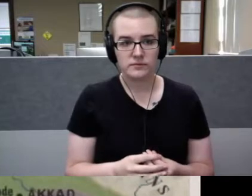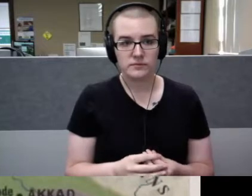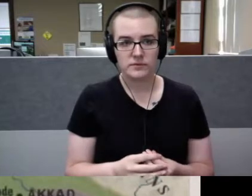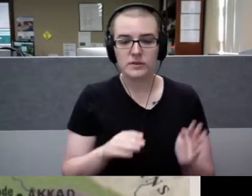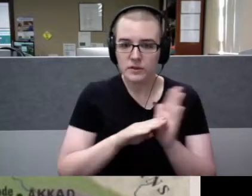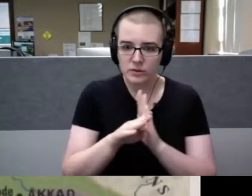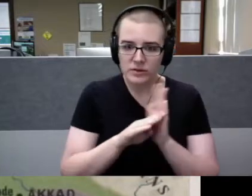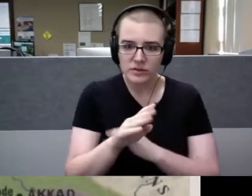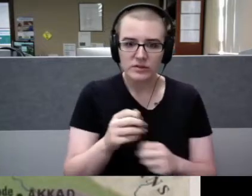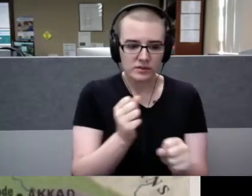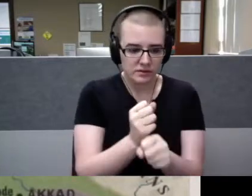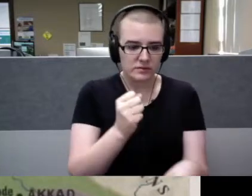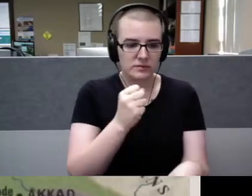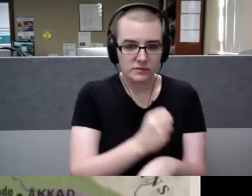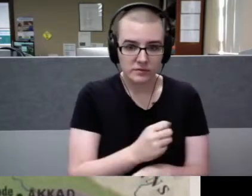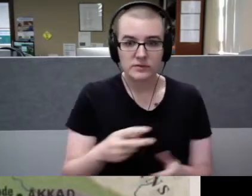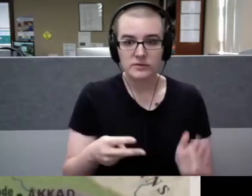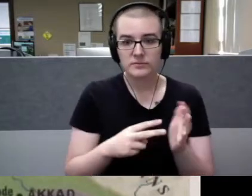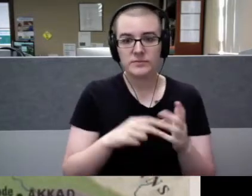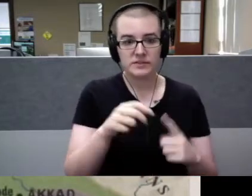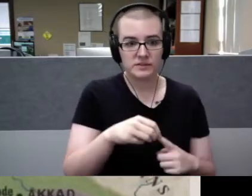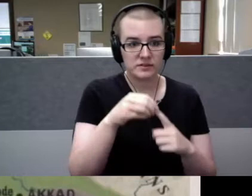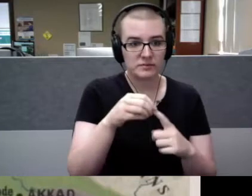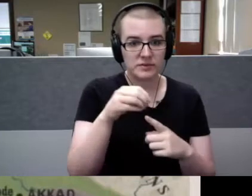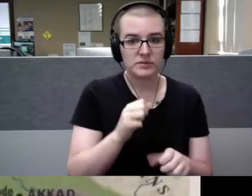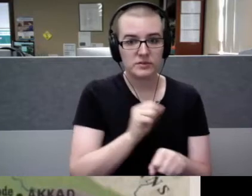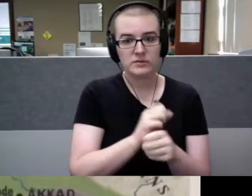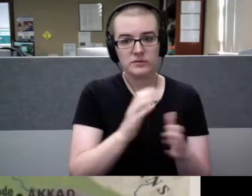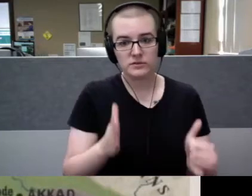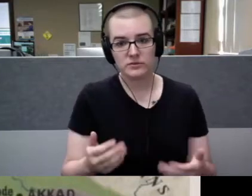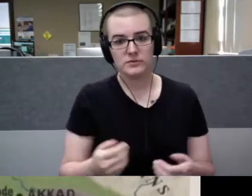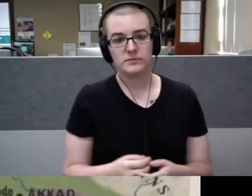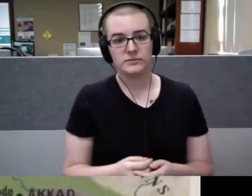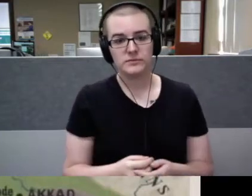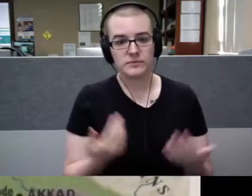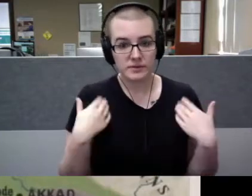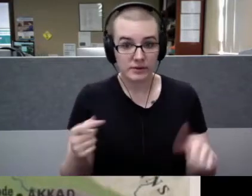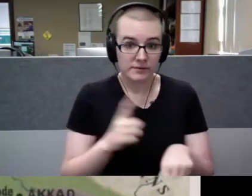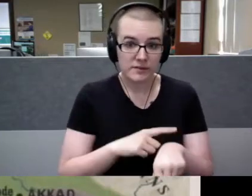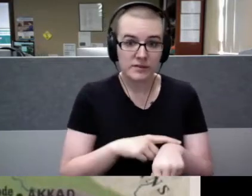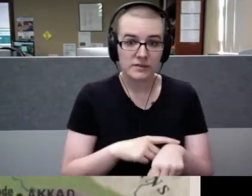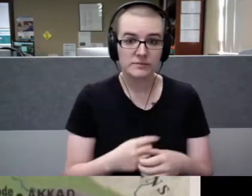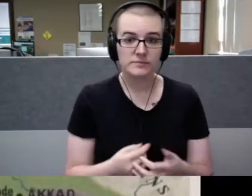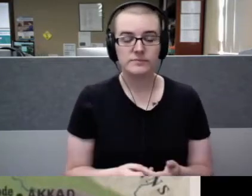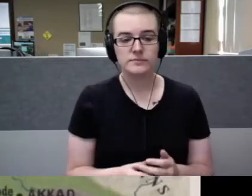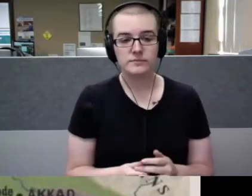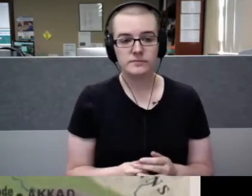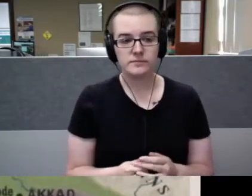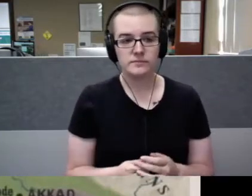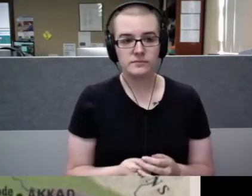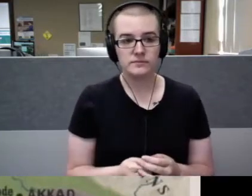have specialization. Now, not only is that based off of craftsmanship, but it also applies